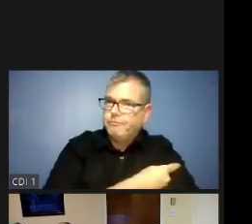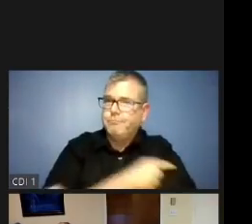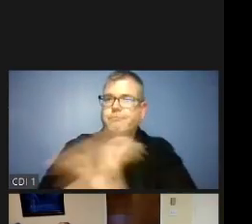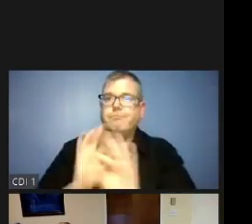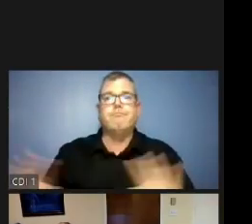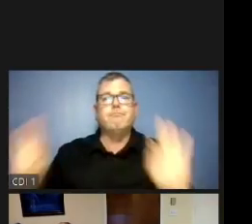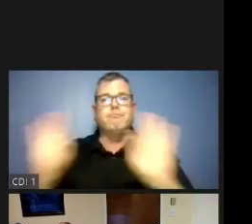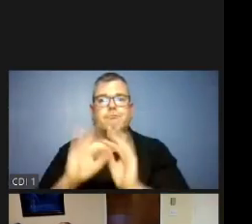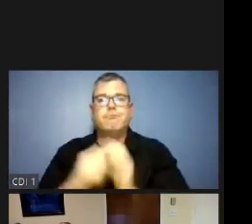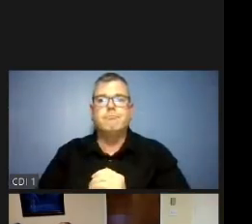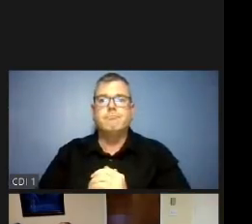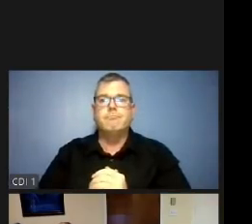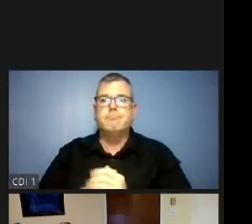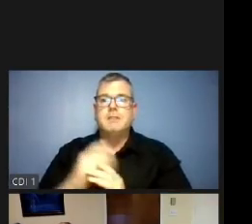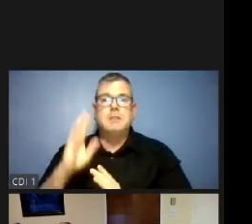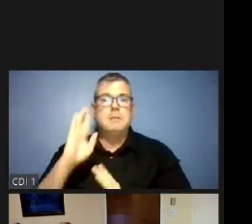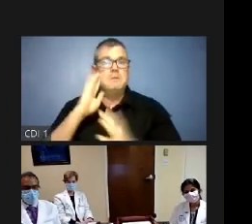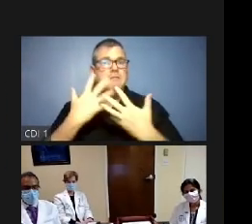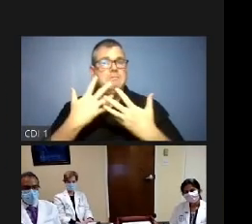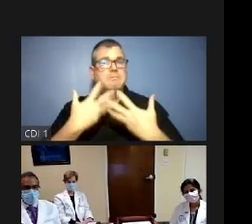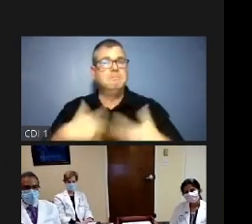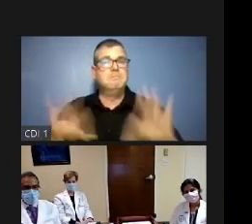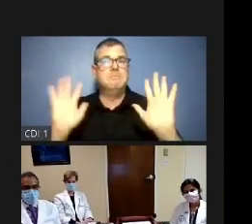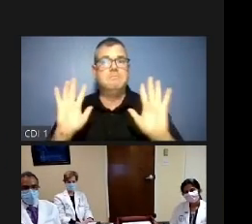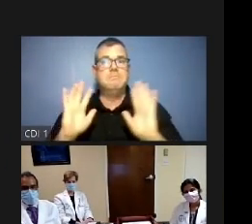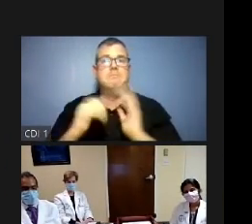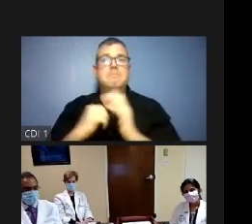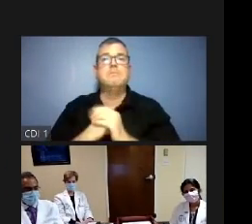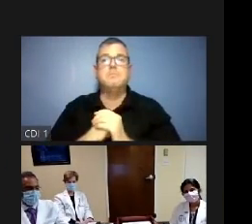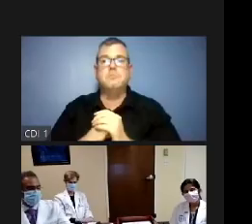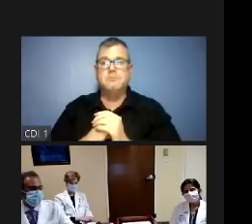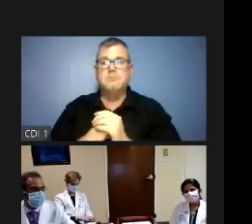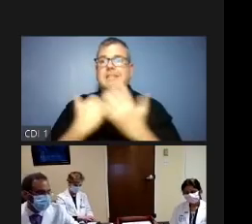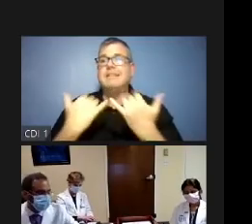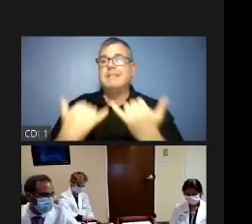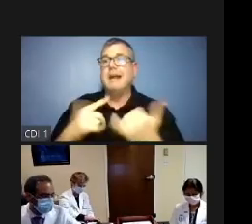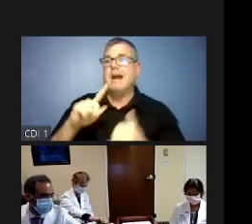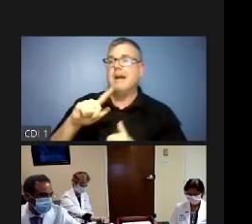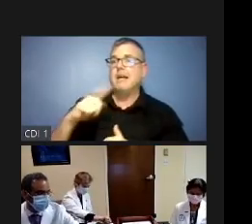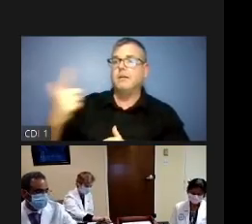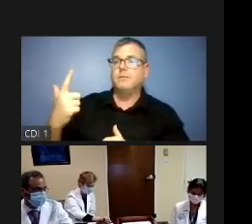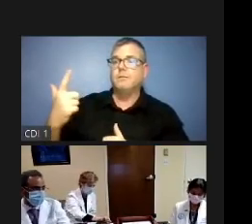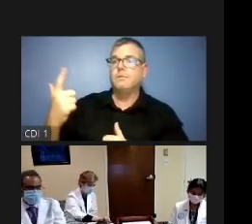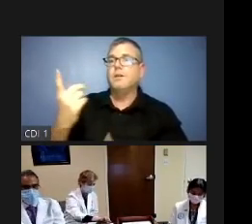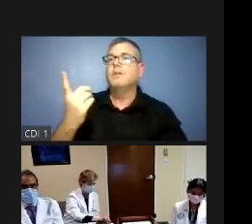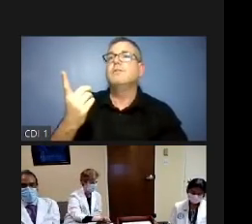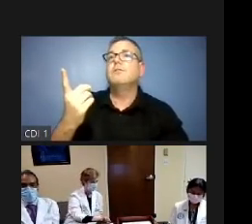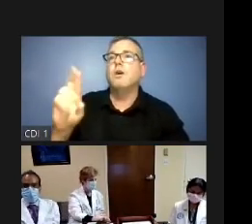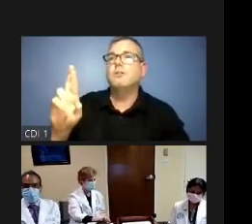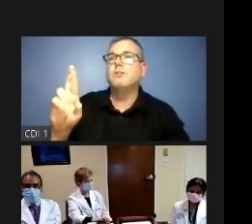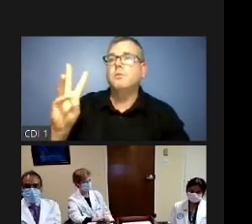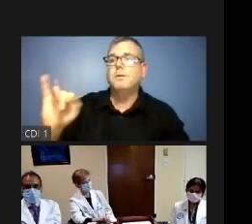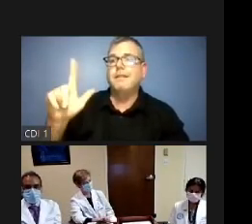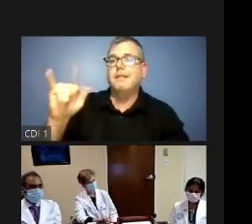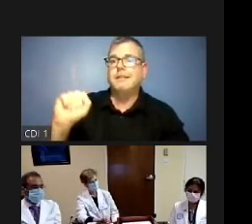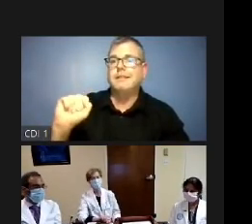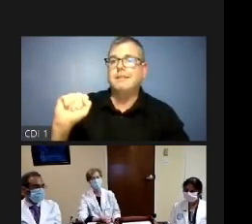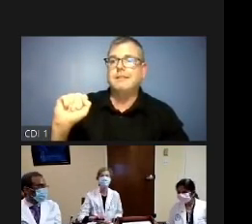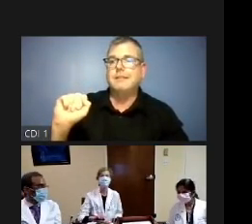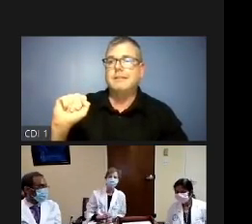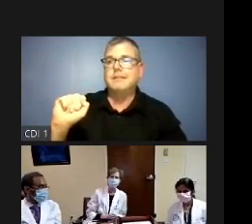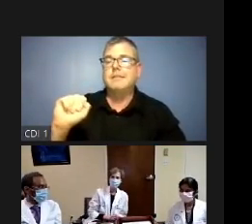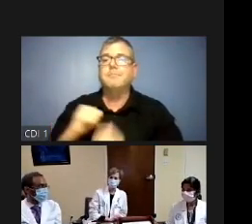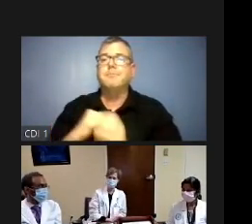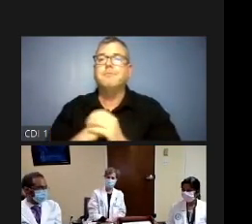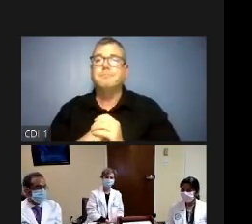And I think with that, we're going to transition back to Dr. Willis to add some closing comments before we open it up for Q&A. Great. Next